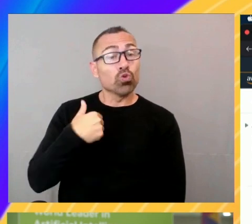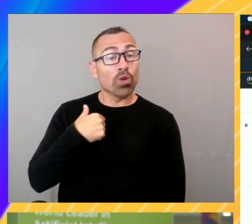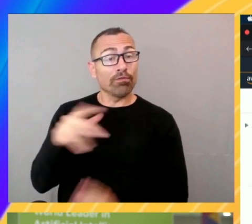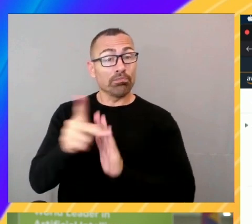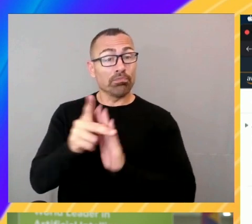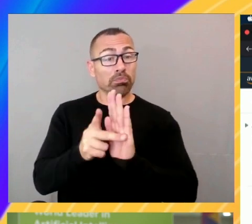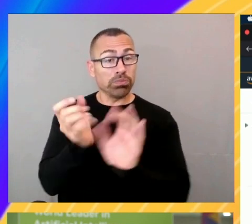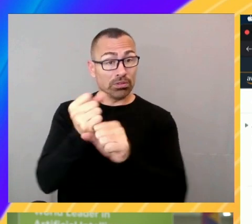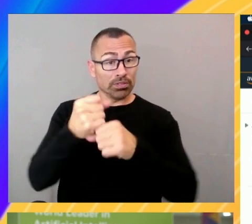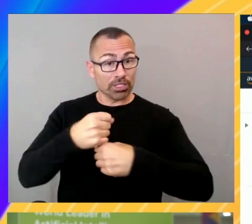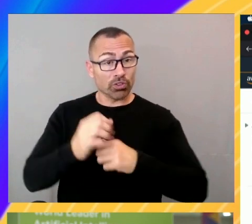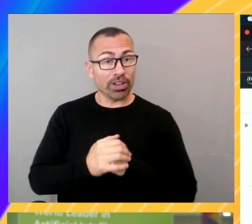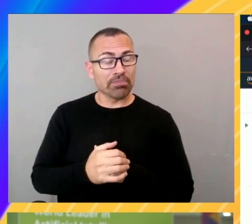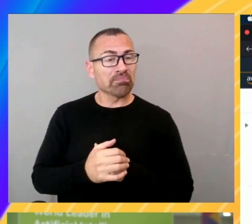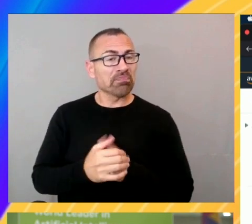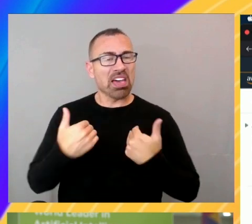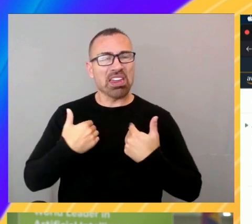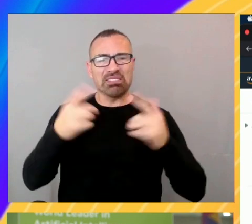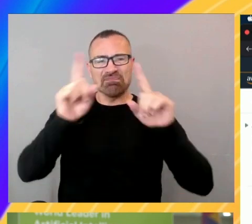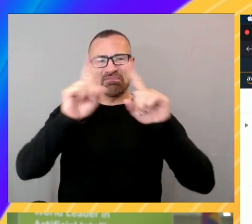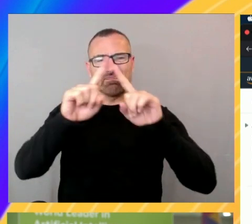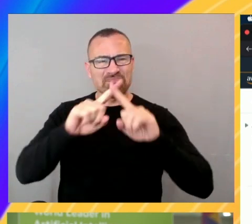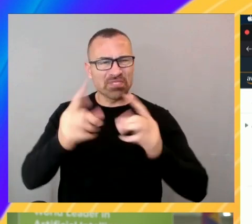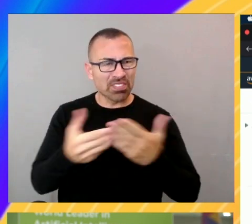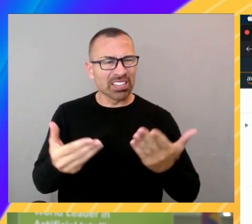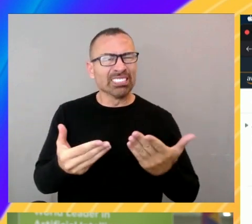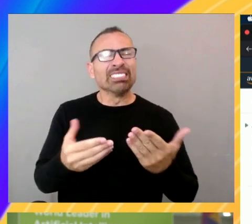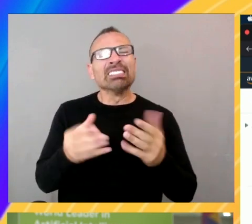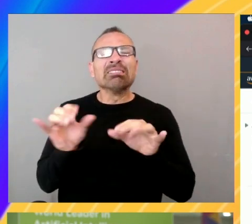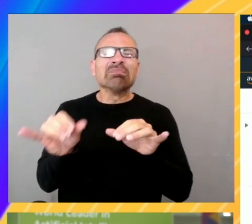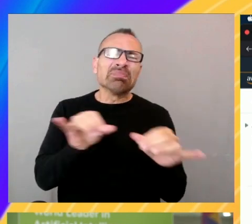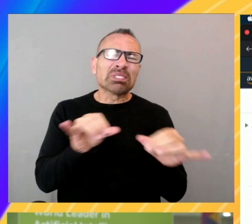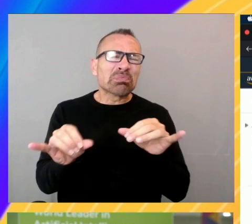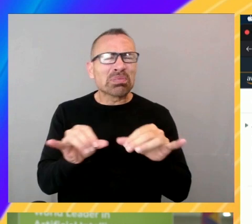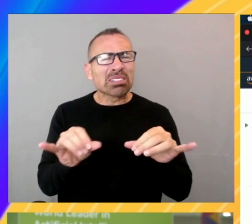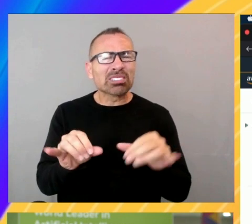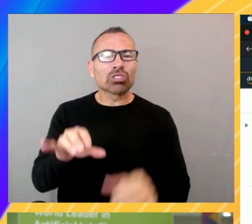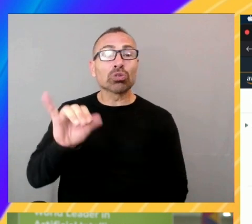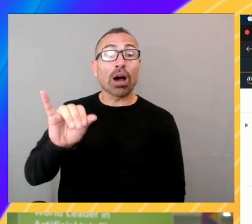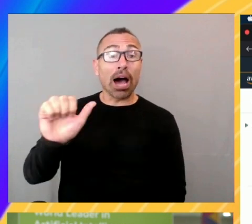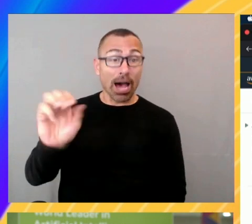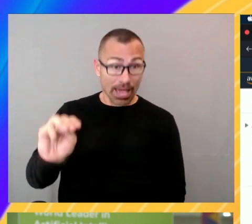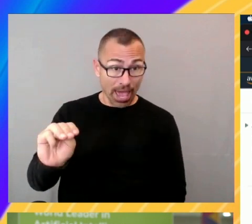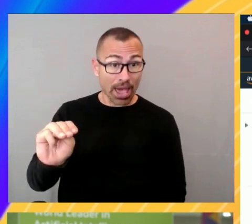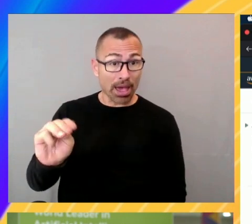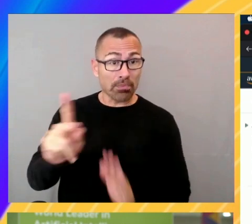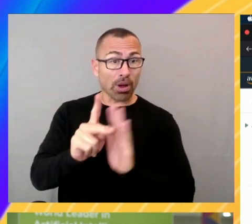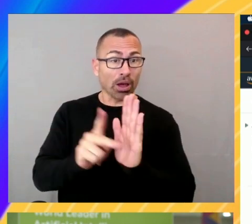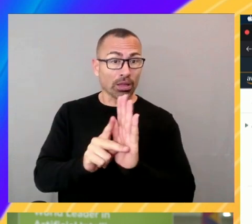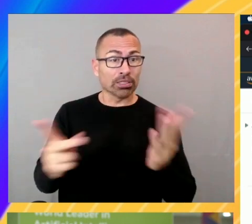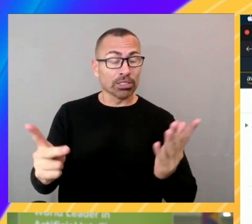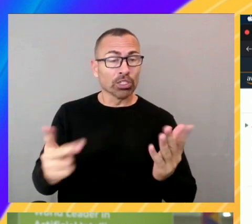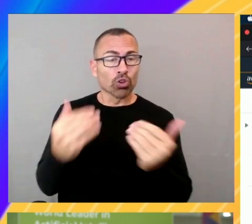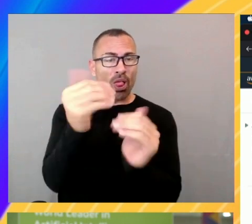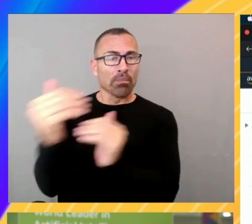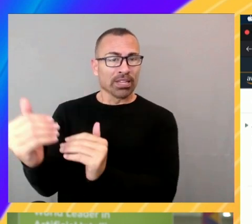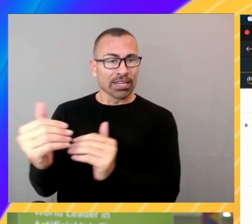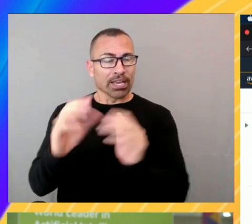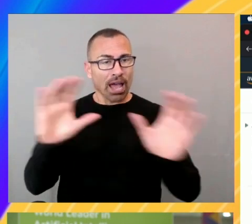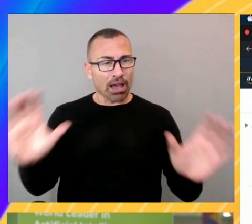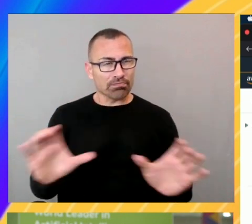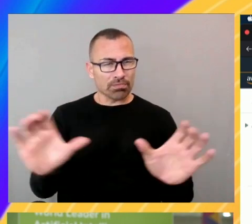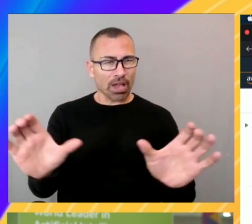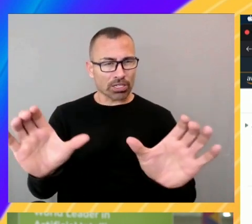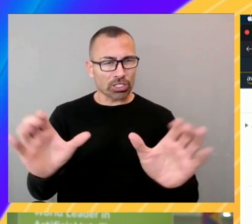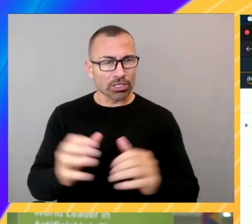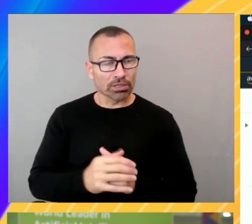different things. It's very similar to your IAM policies and everything. You're giving actions. The big point I want to point out here is when we're actually delegating